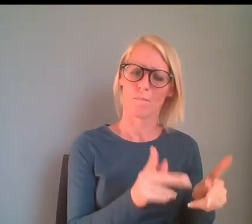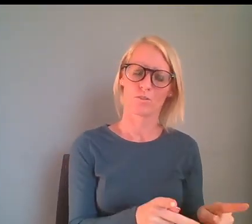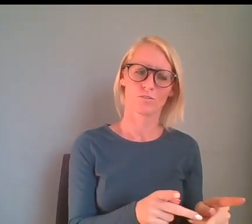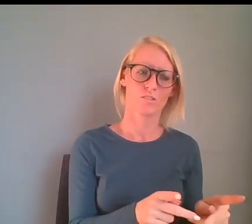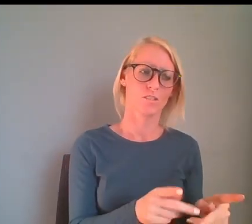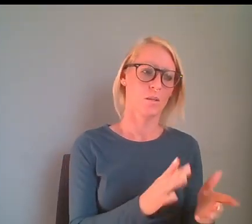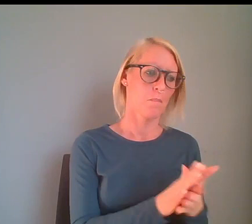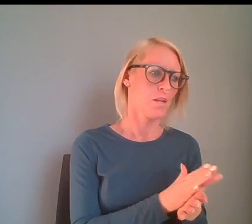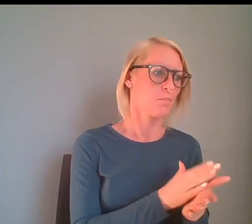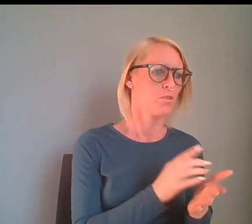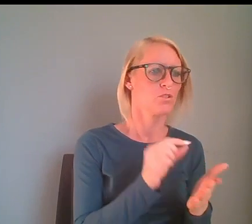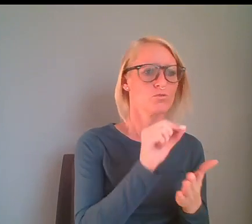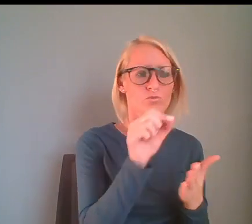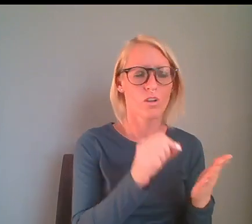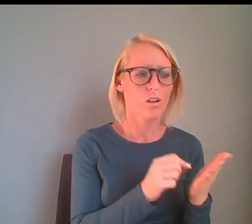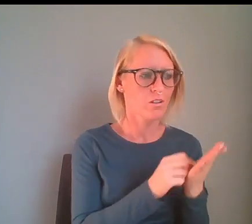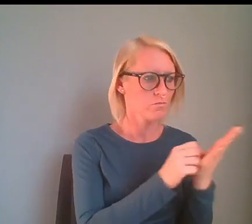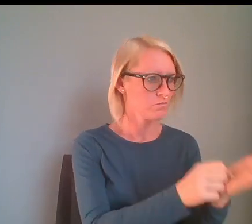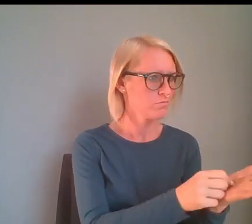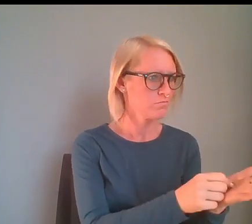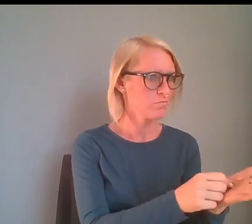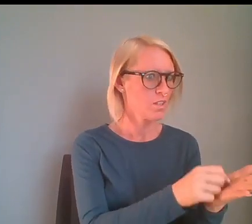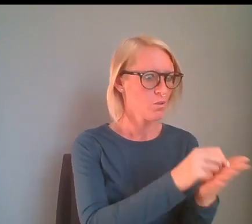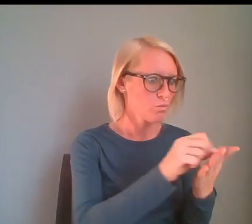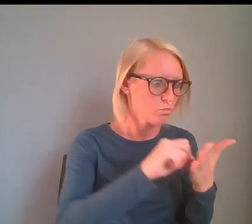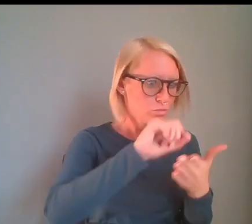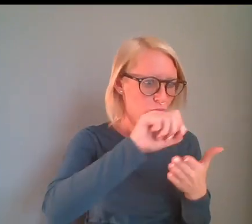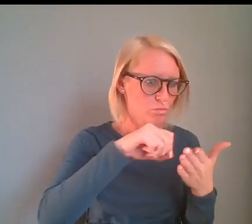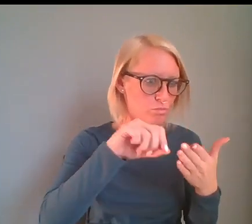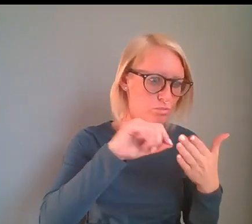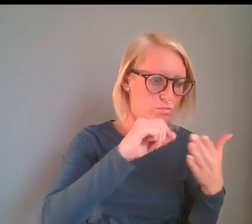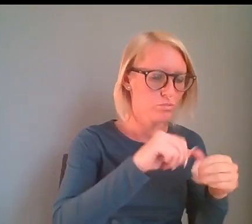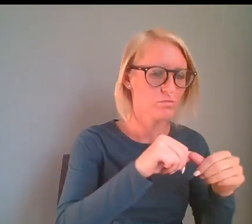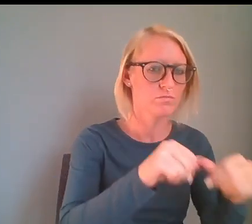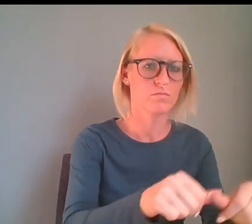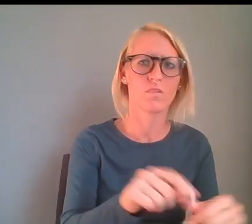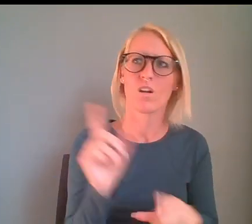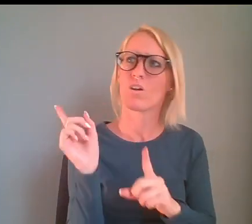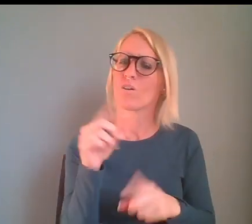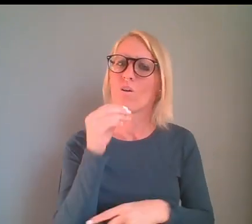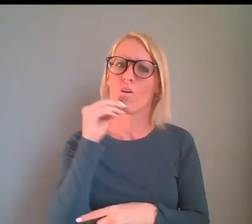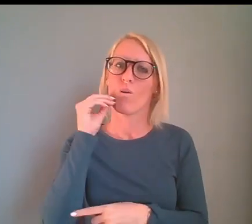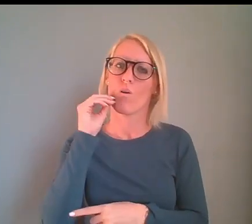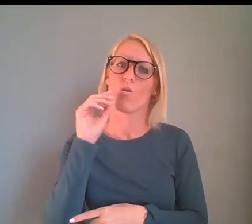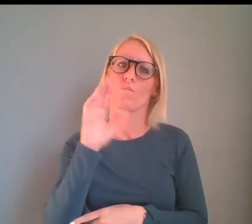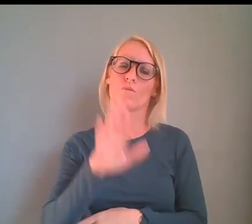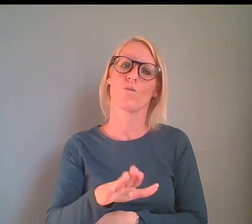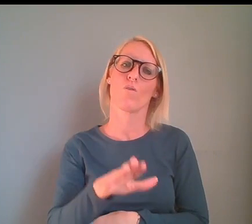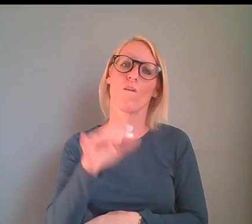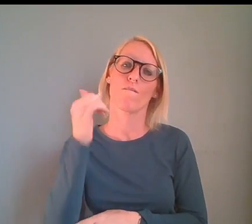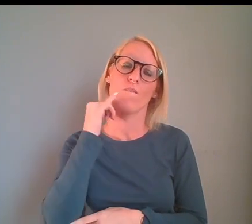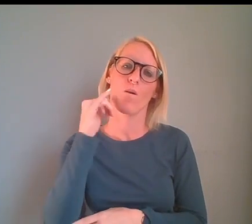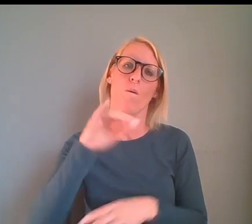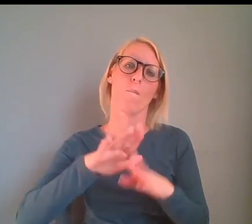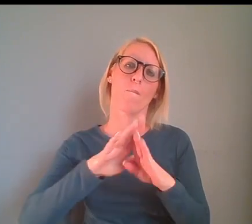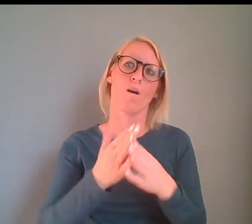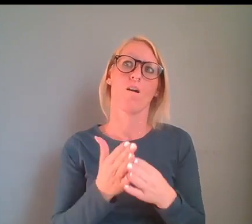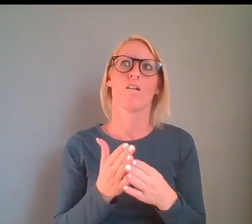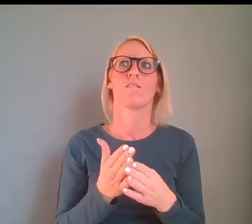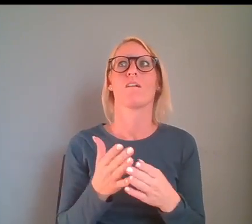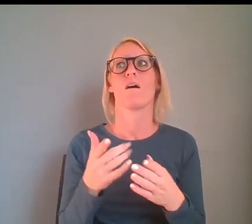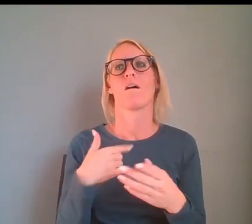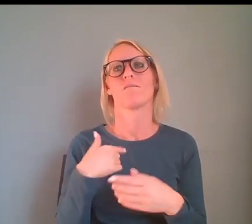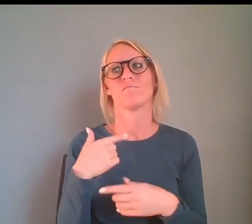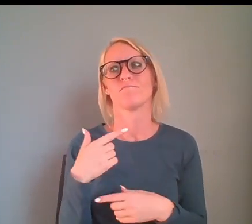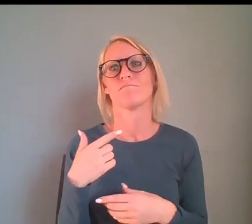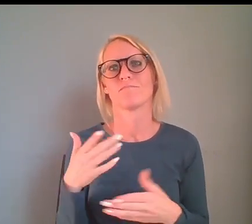draw with, you give them something to draw on, and away they go. Go home and look at your phone book. I bet it's covered with doodles. And I was a